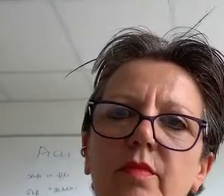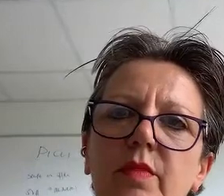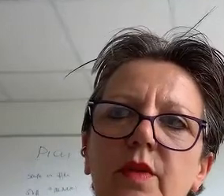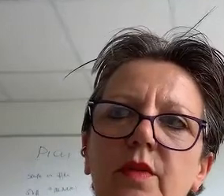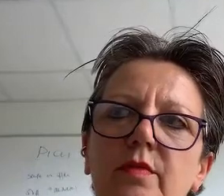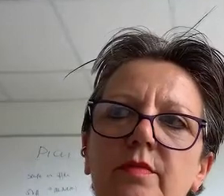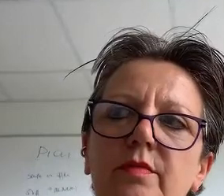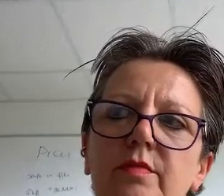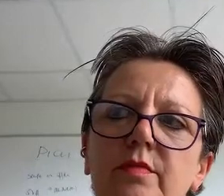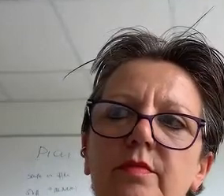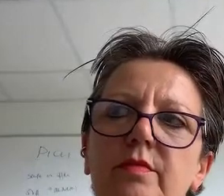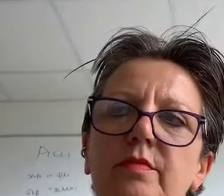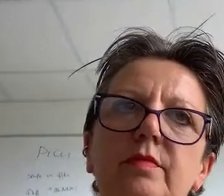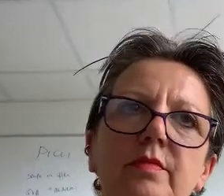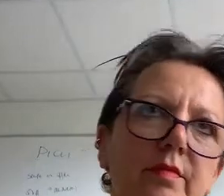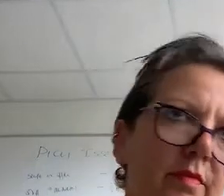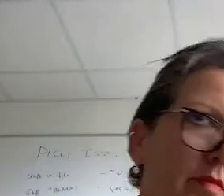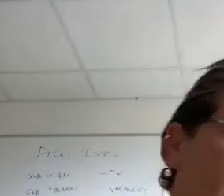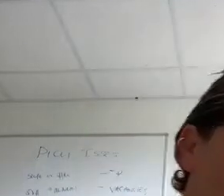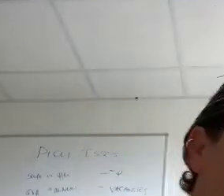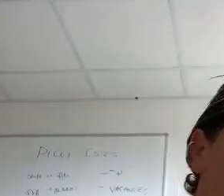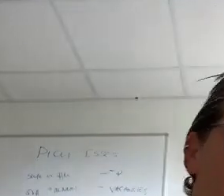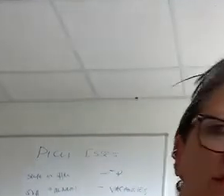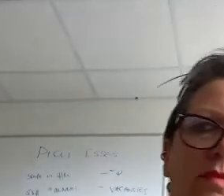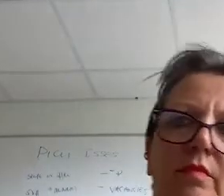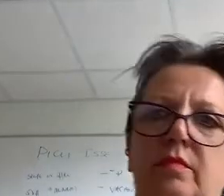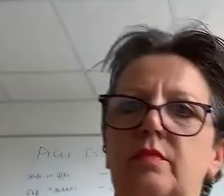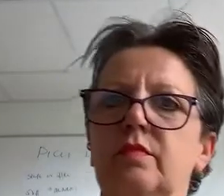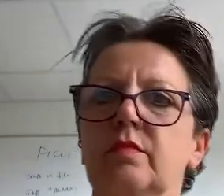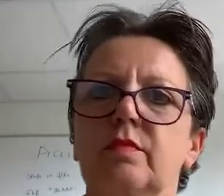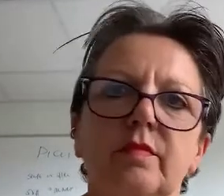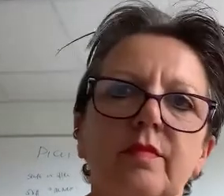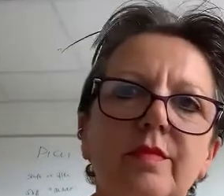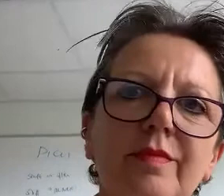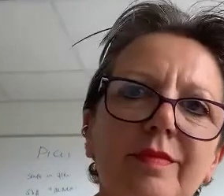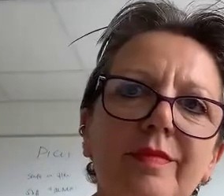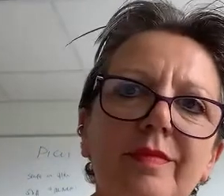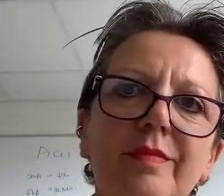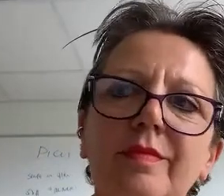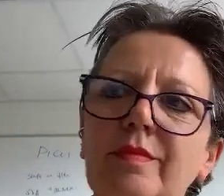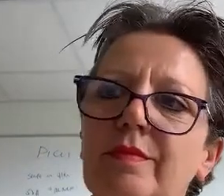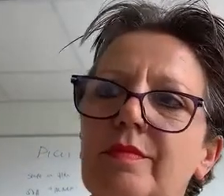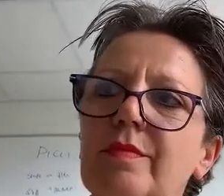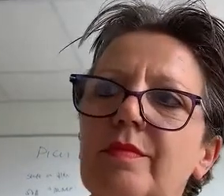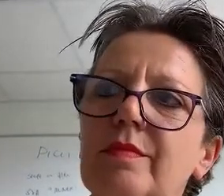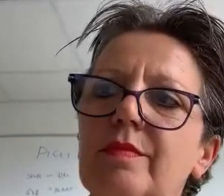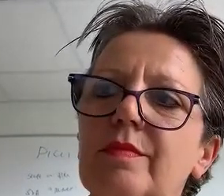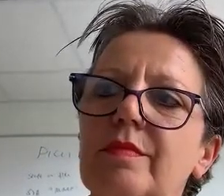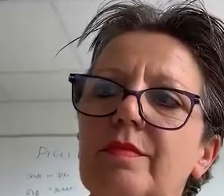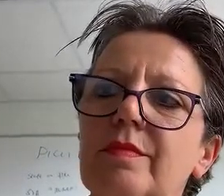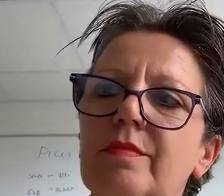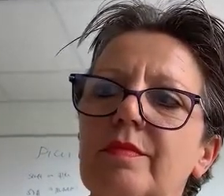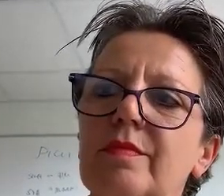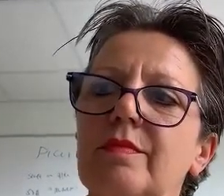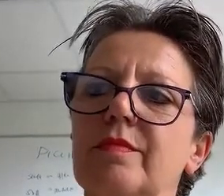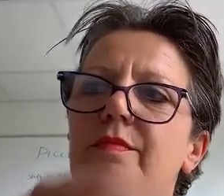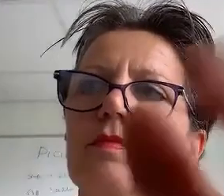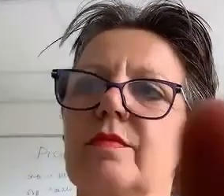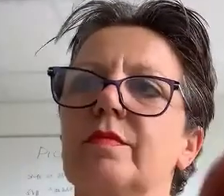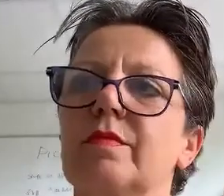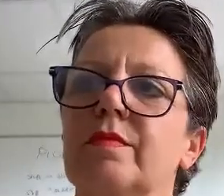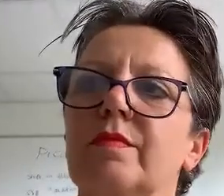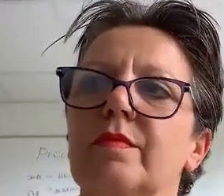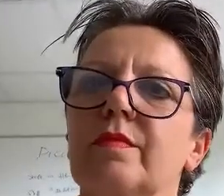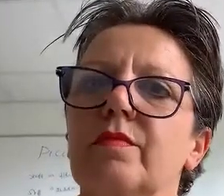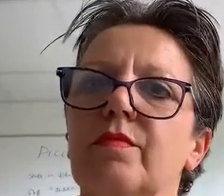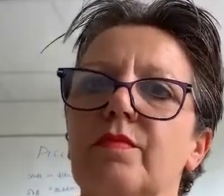talked about being off camera and off mic, if that would be really great because of the connections. If you experience any